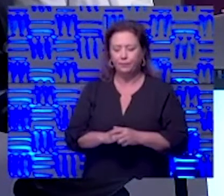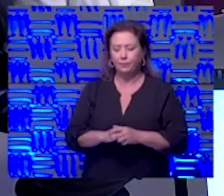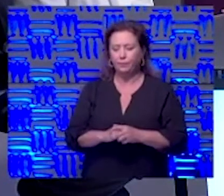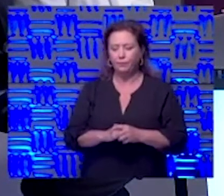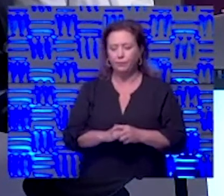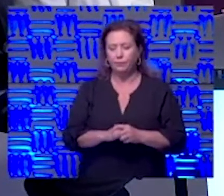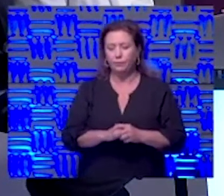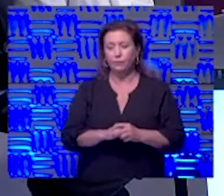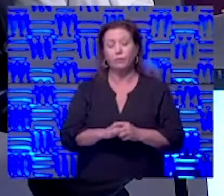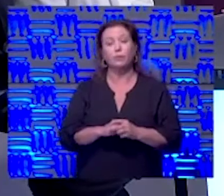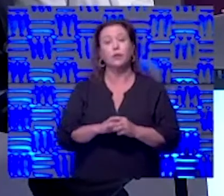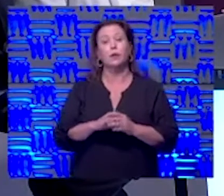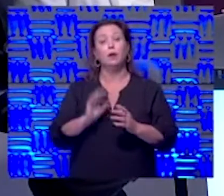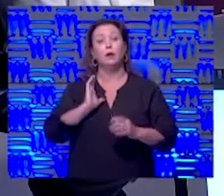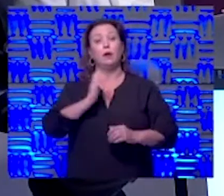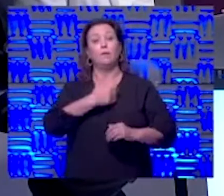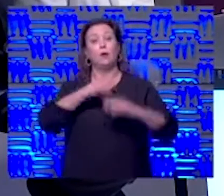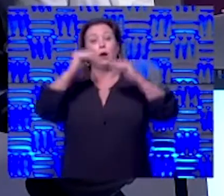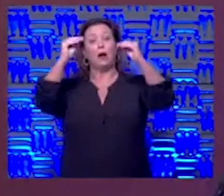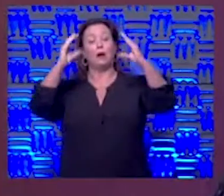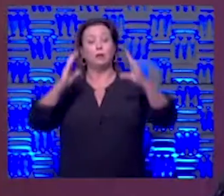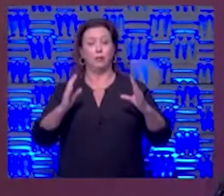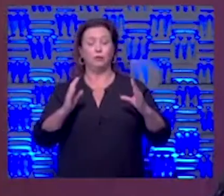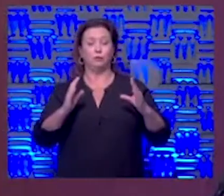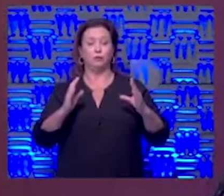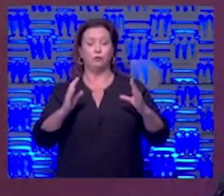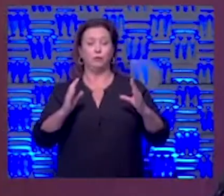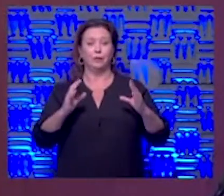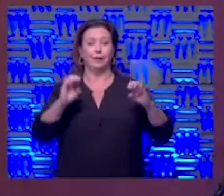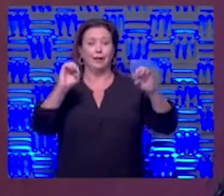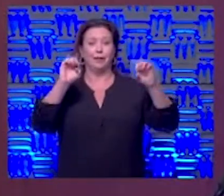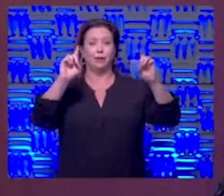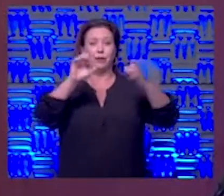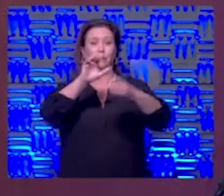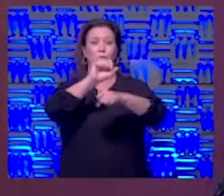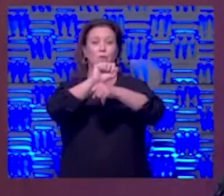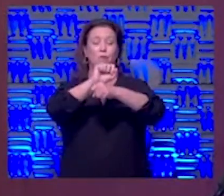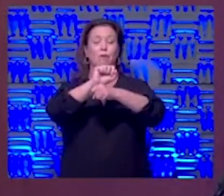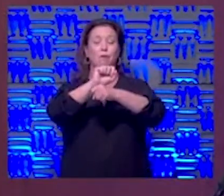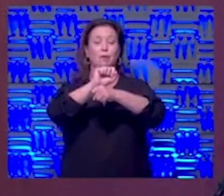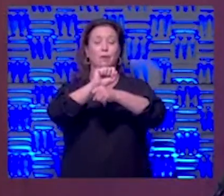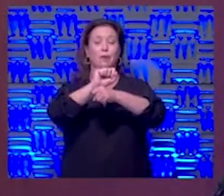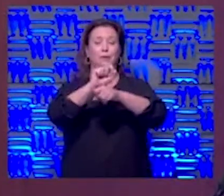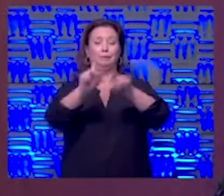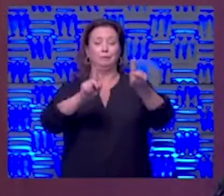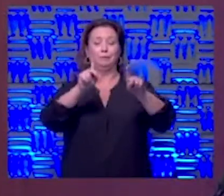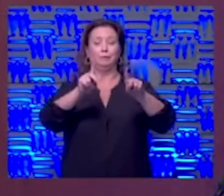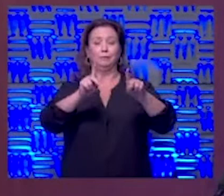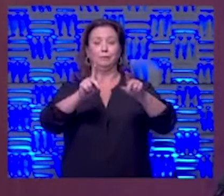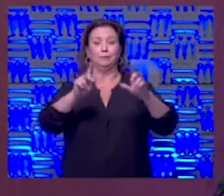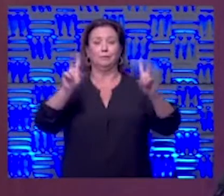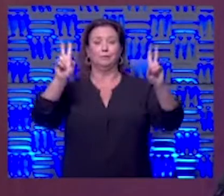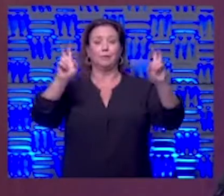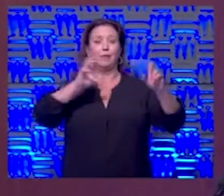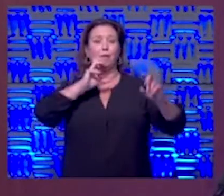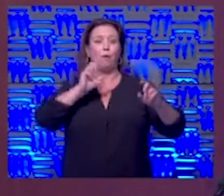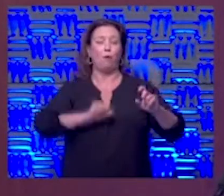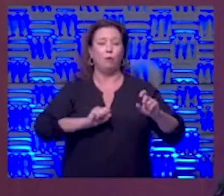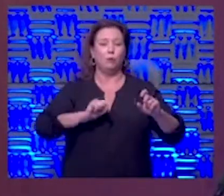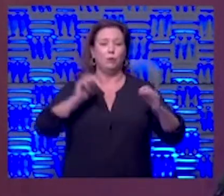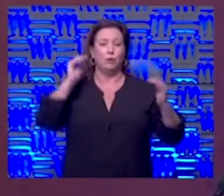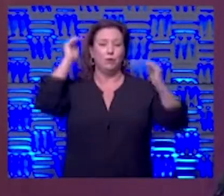think for our teachers that are out there, and I know a huge part of our educational workforce, falls into what I consider the older